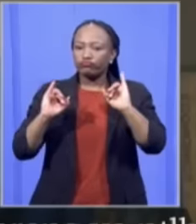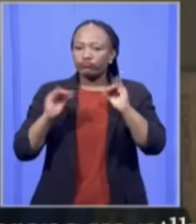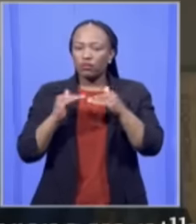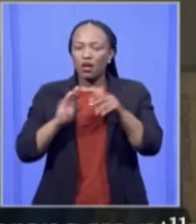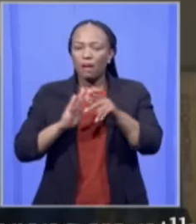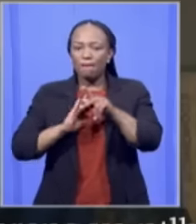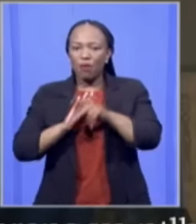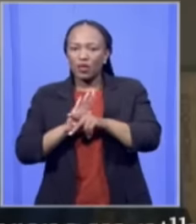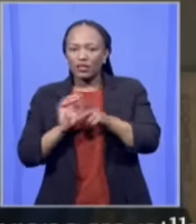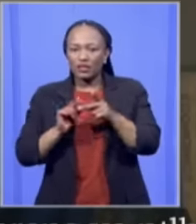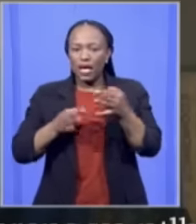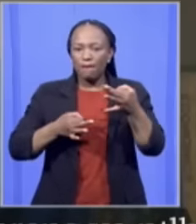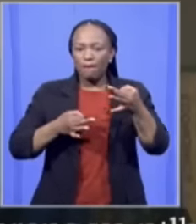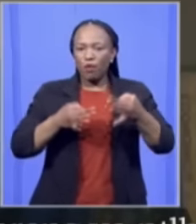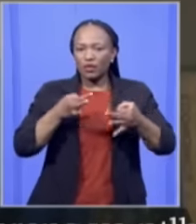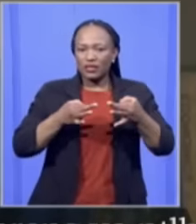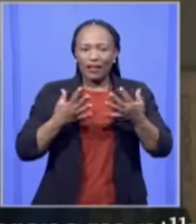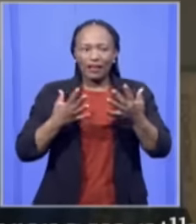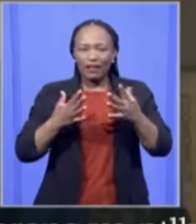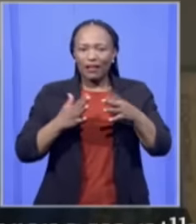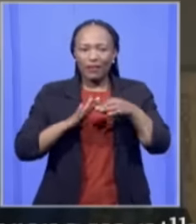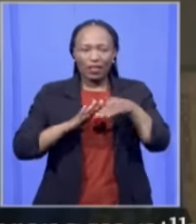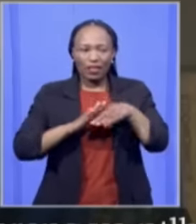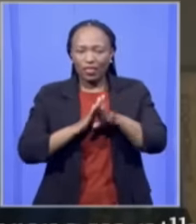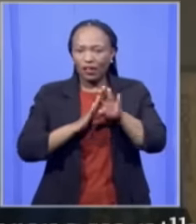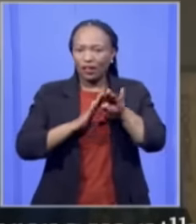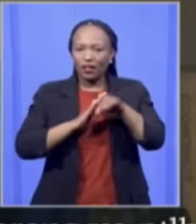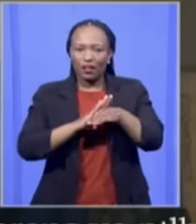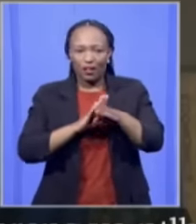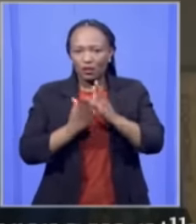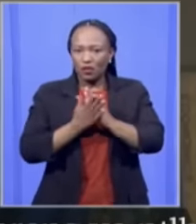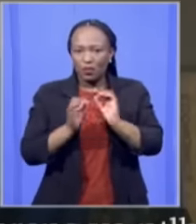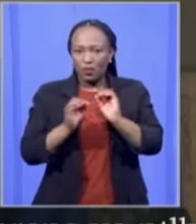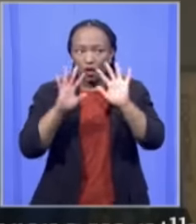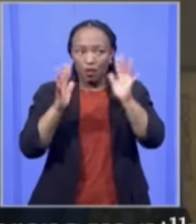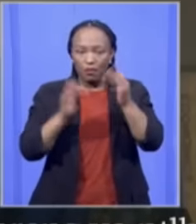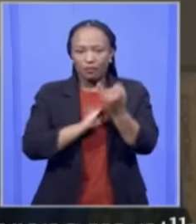and political uncertainty, both globally and domestically.